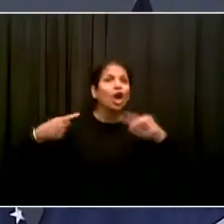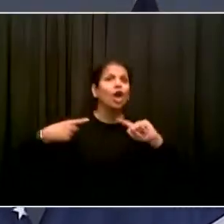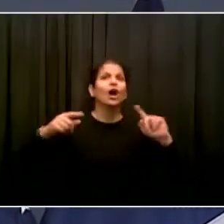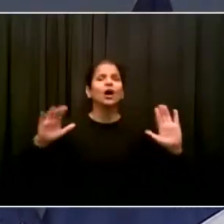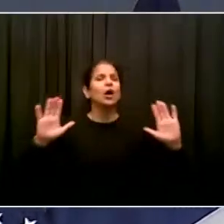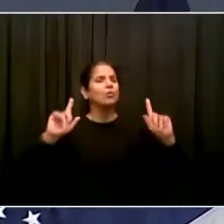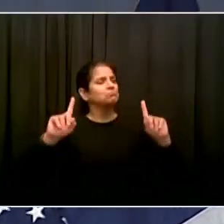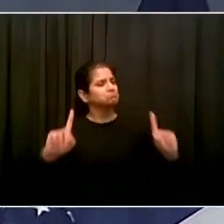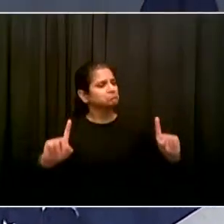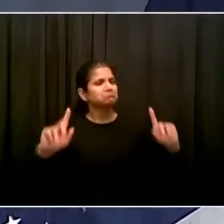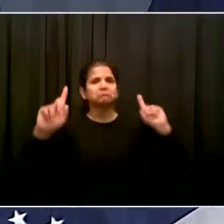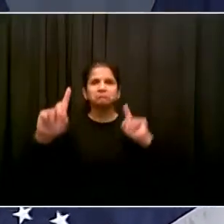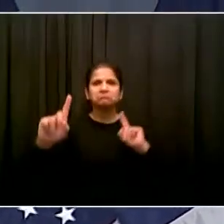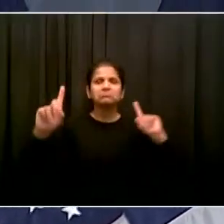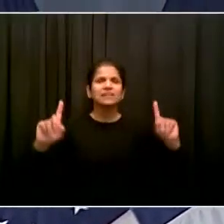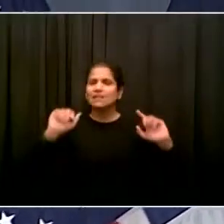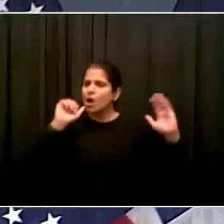Now,